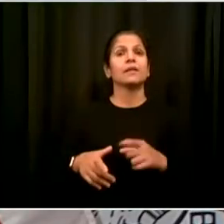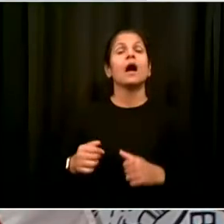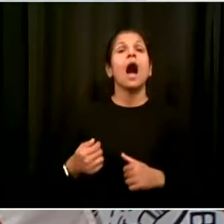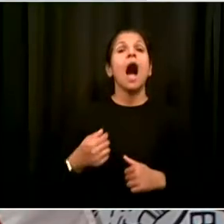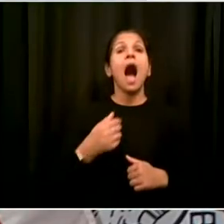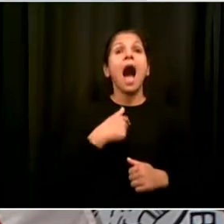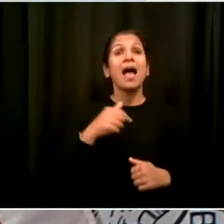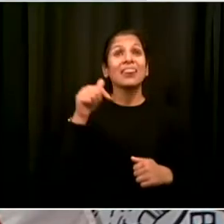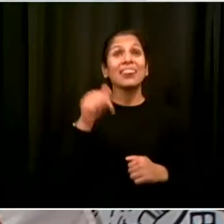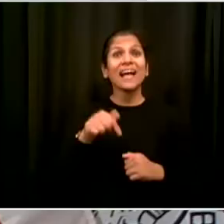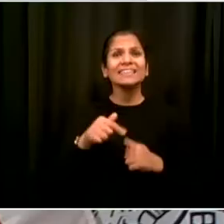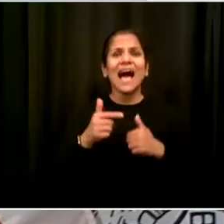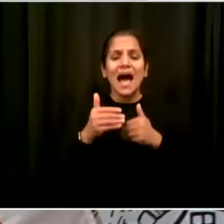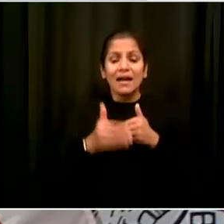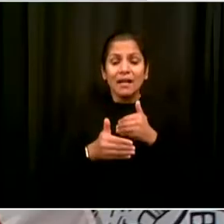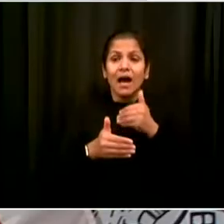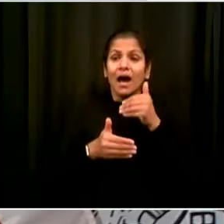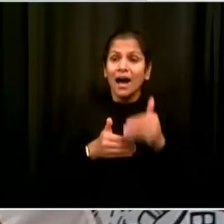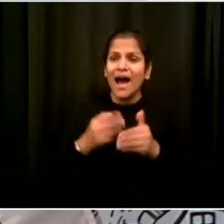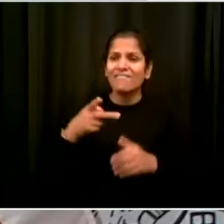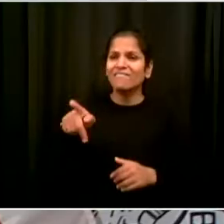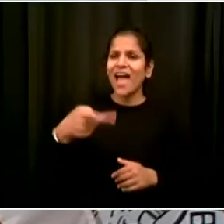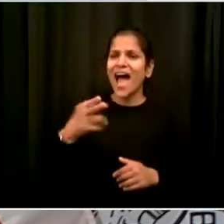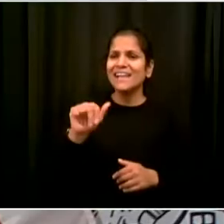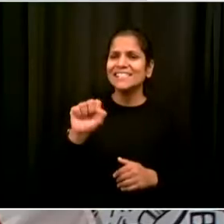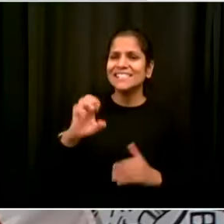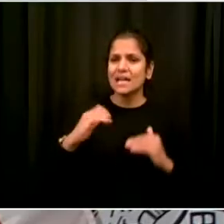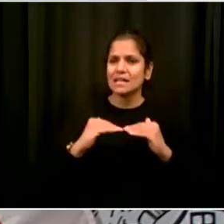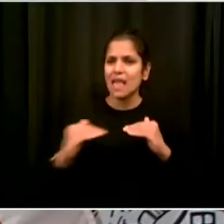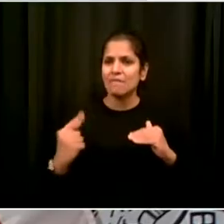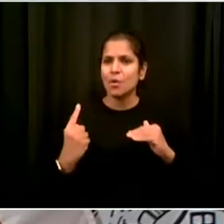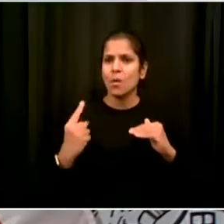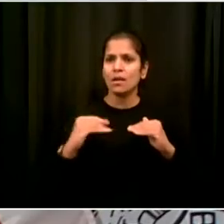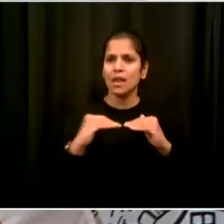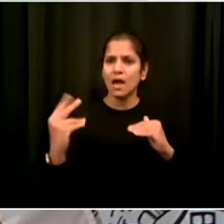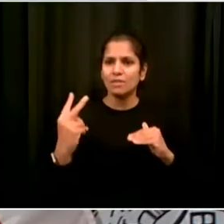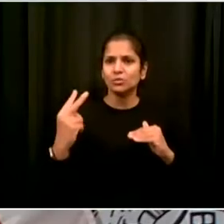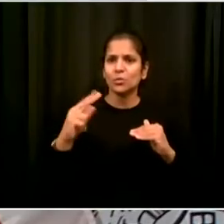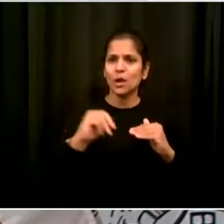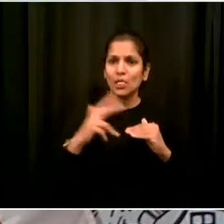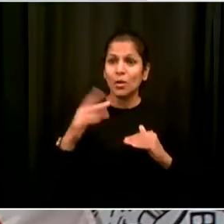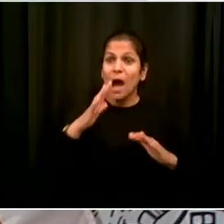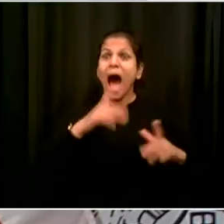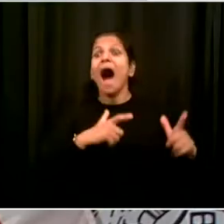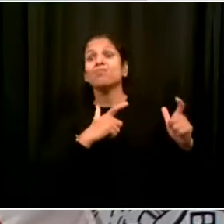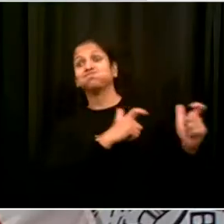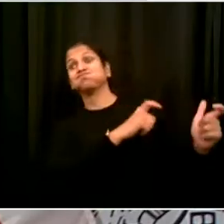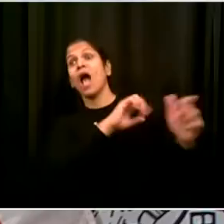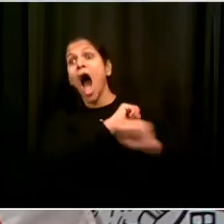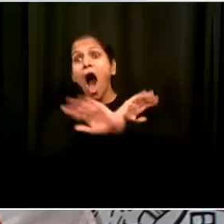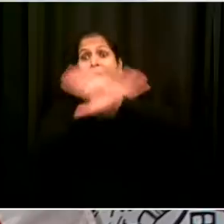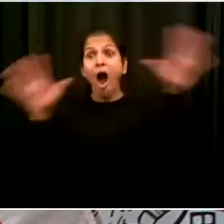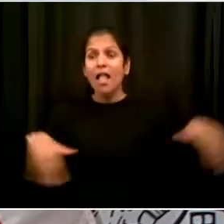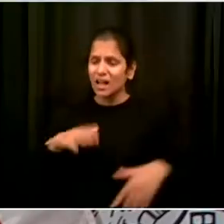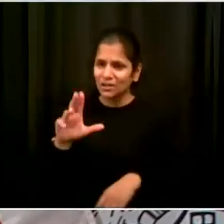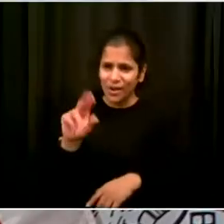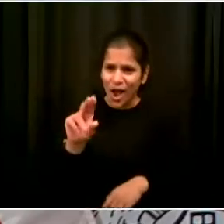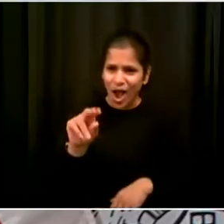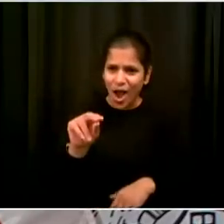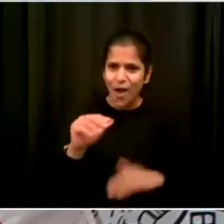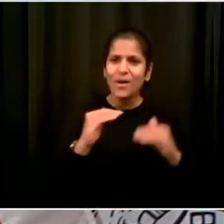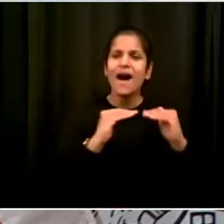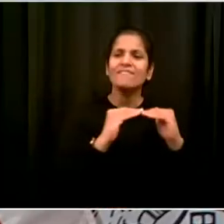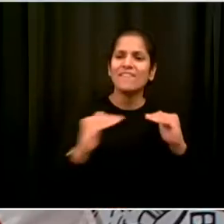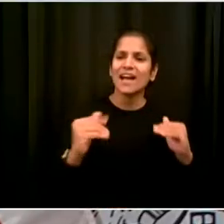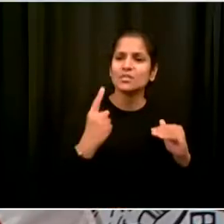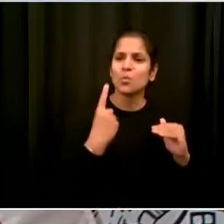up when and where it's going to happen and one thing and another. But in terms of how someone actually gets the vaccination, like if you